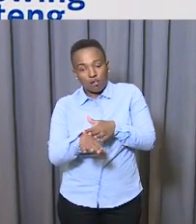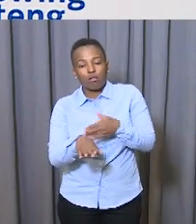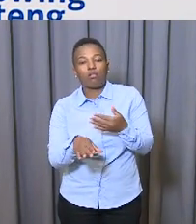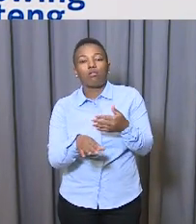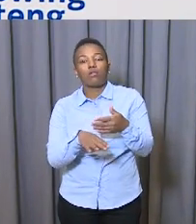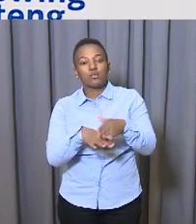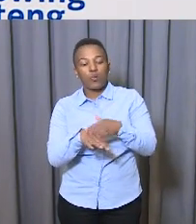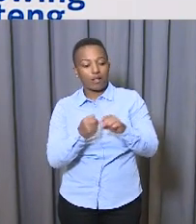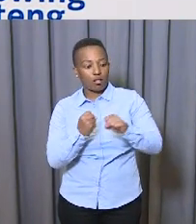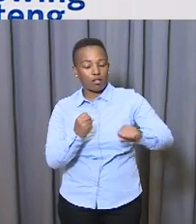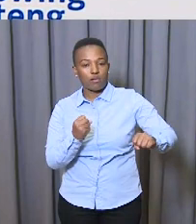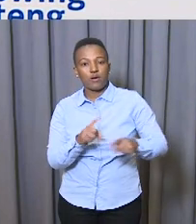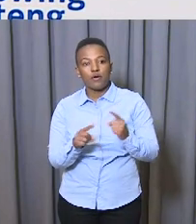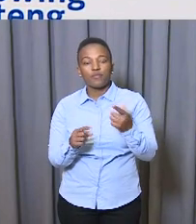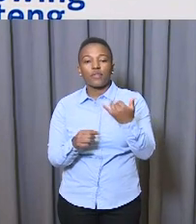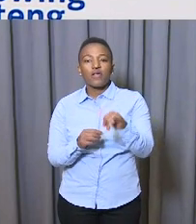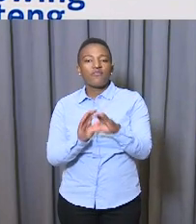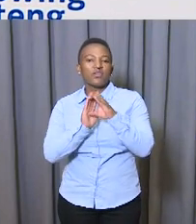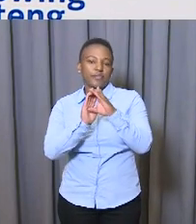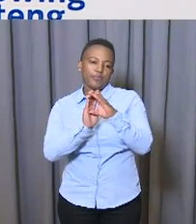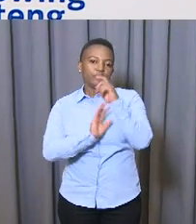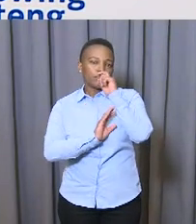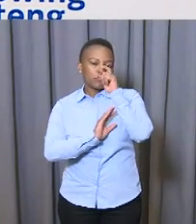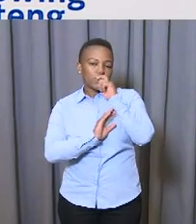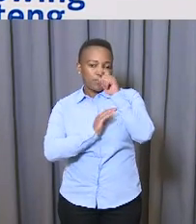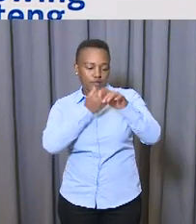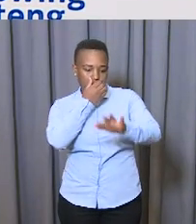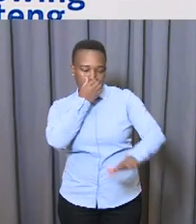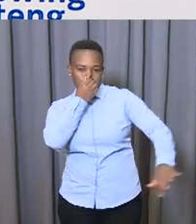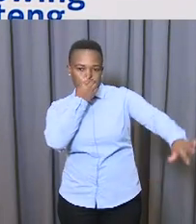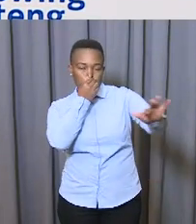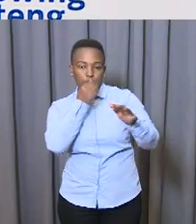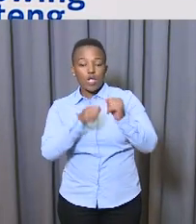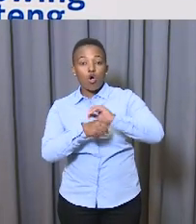these areas. If there is a suburb where there is an outbreak,